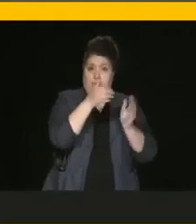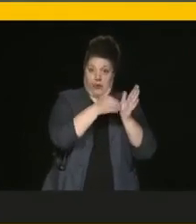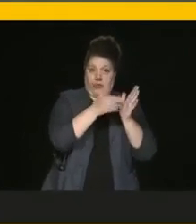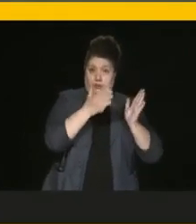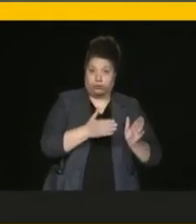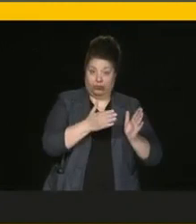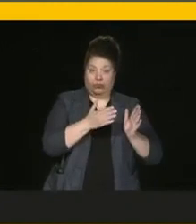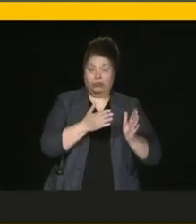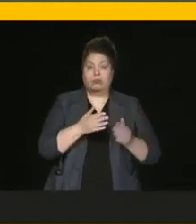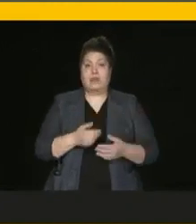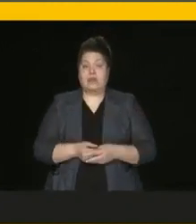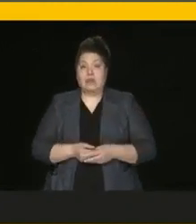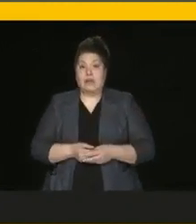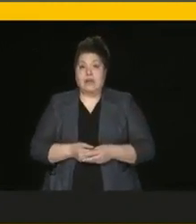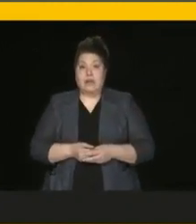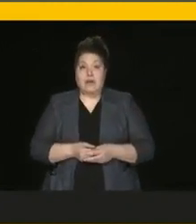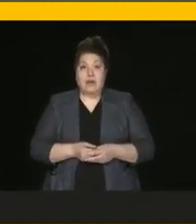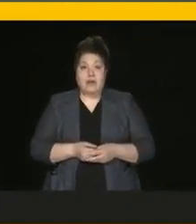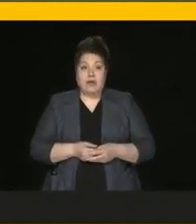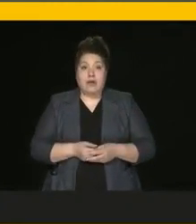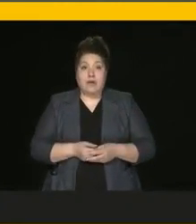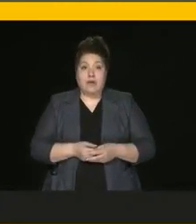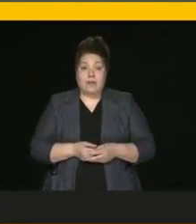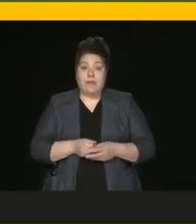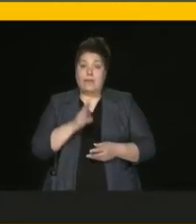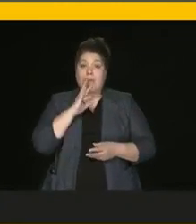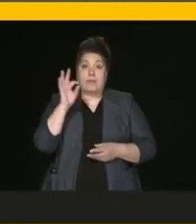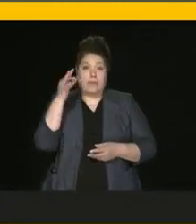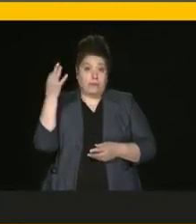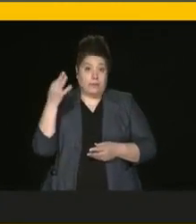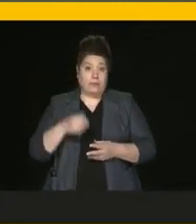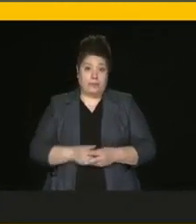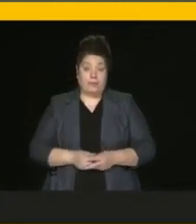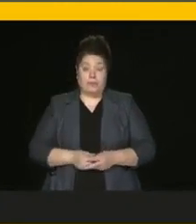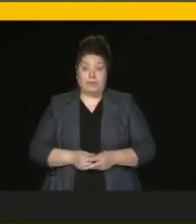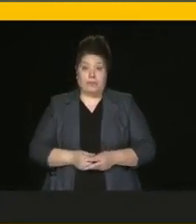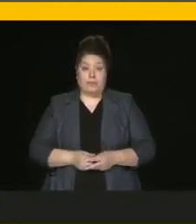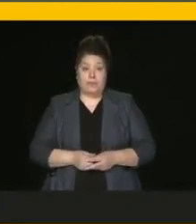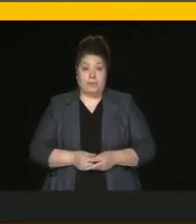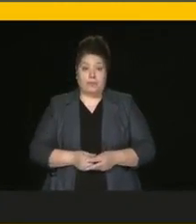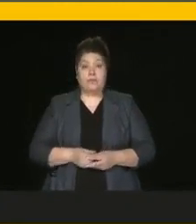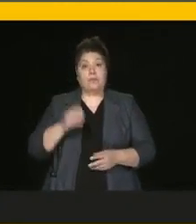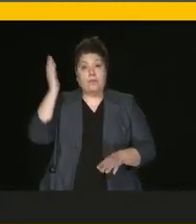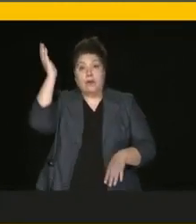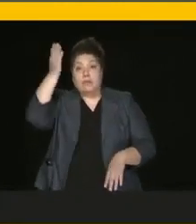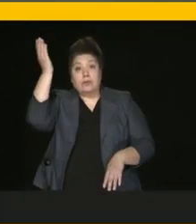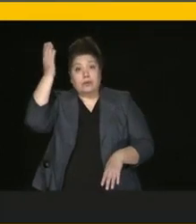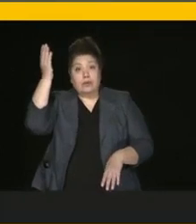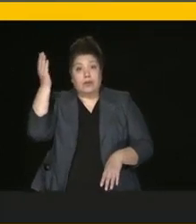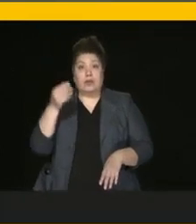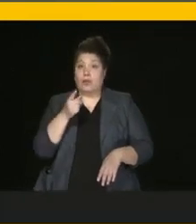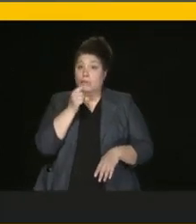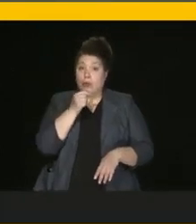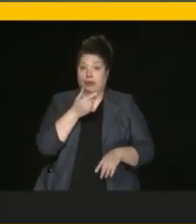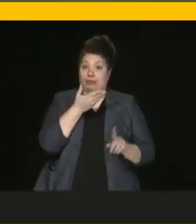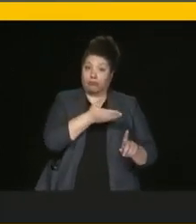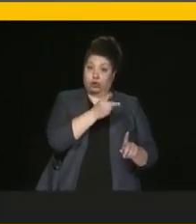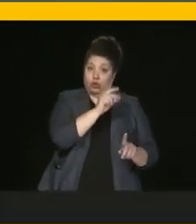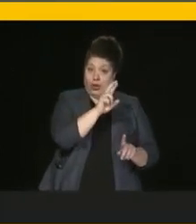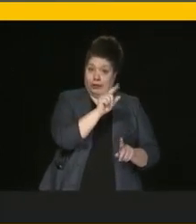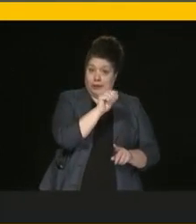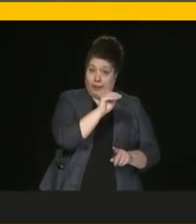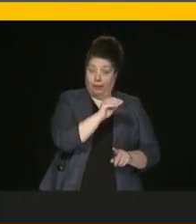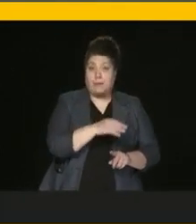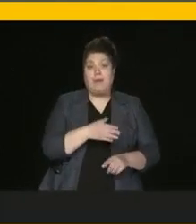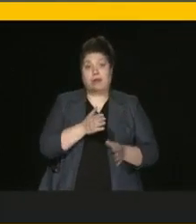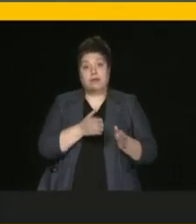d'information sera fournie par la Dr. The briefing session will be provided by Dr. Tam and de la santé publique et le